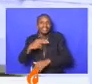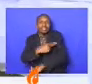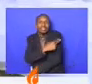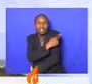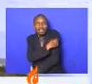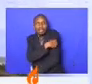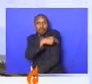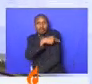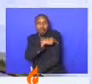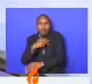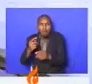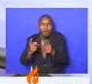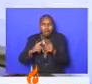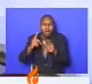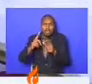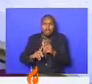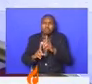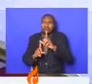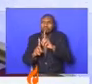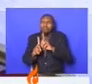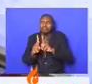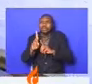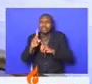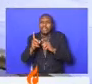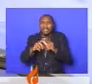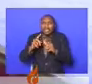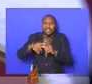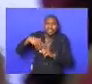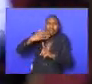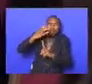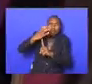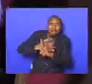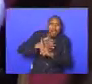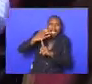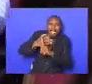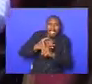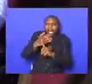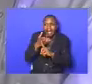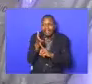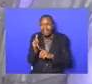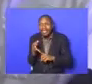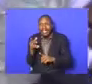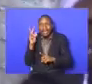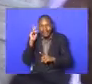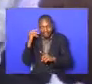referral asiboigara chiko ya tarire nse mweye guare kutoka ime bunge ya South Mugirango.